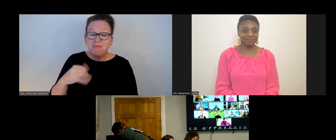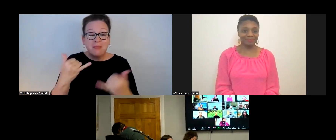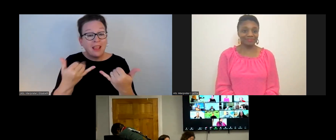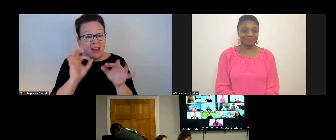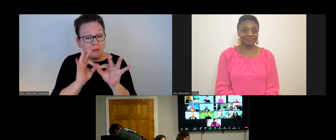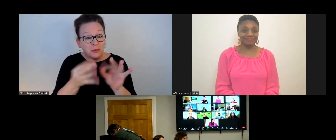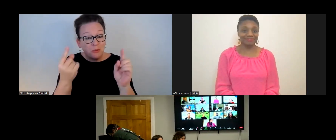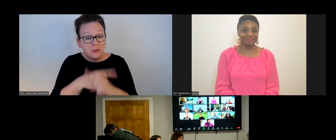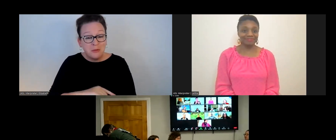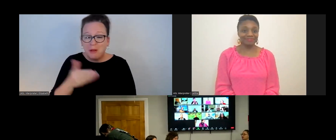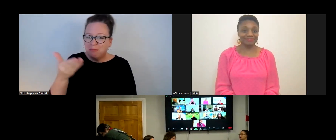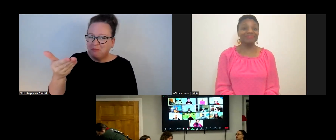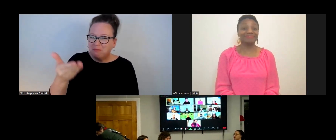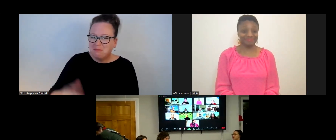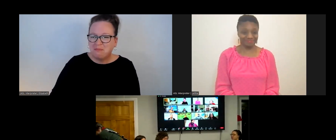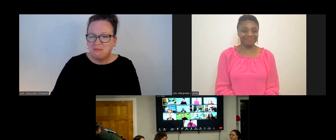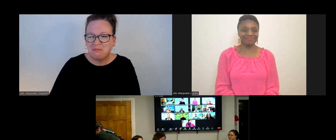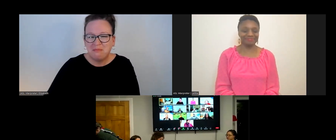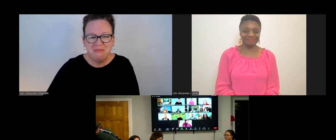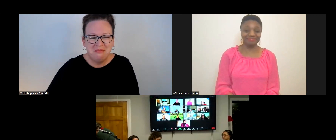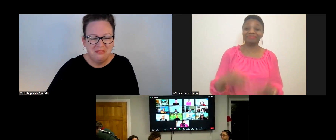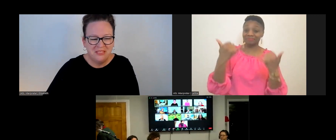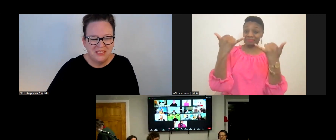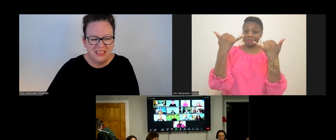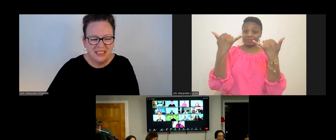And so now we will move to